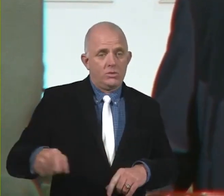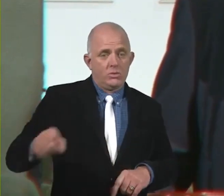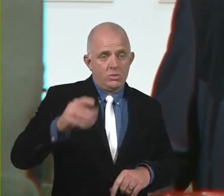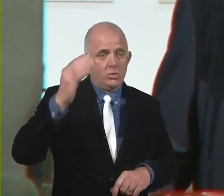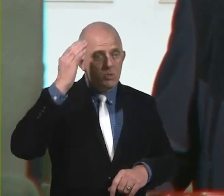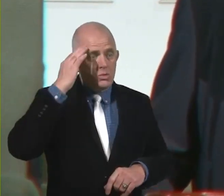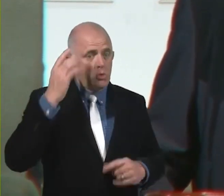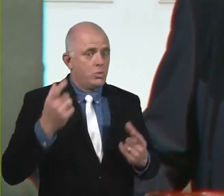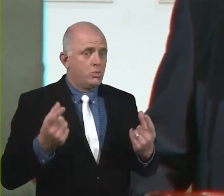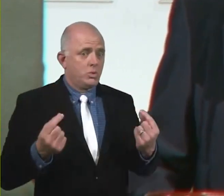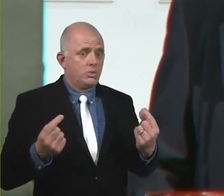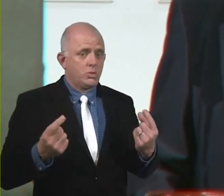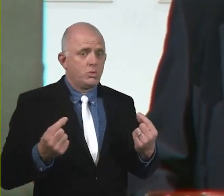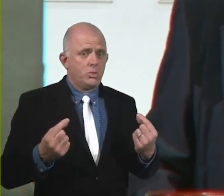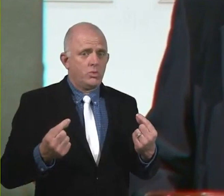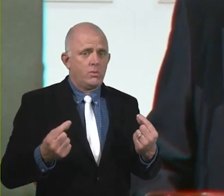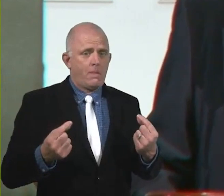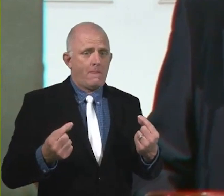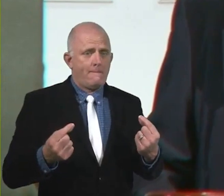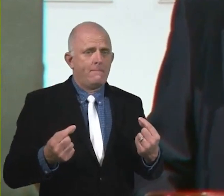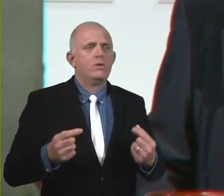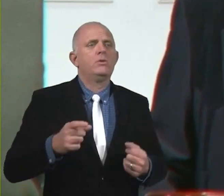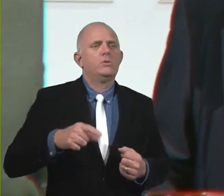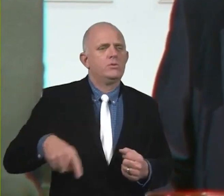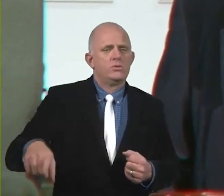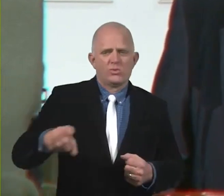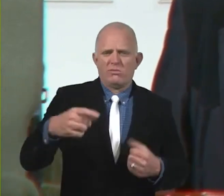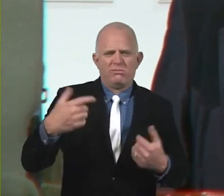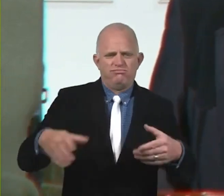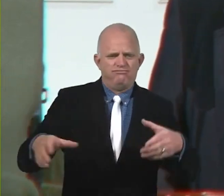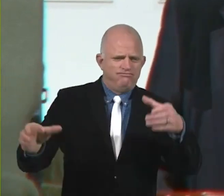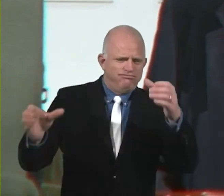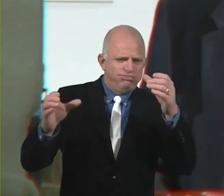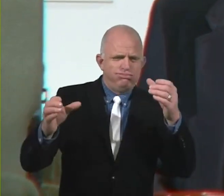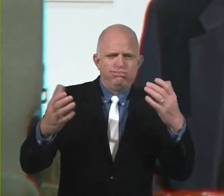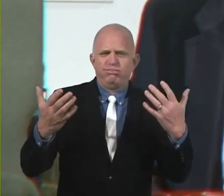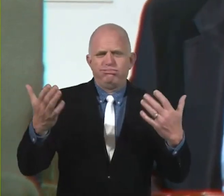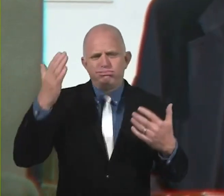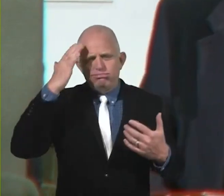an informed people, I'm speaking to them.